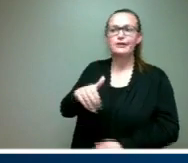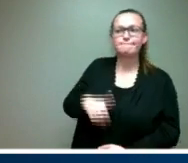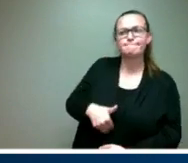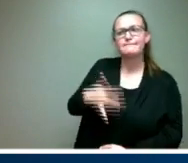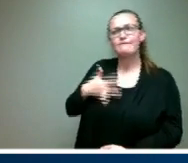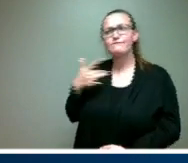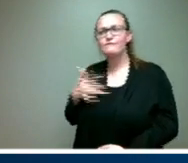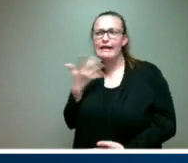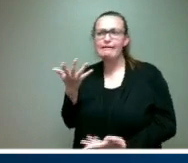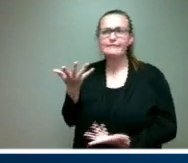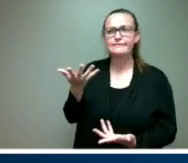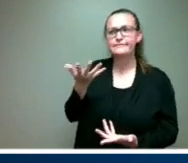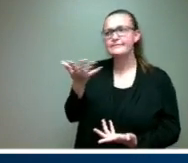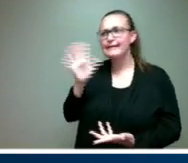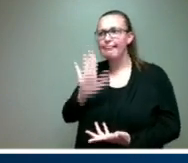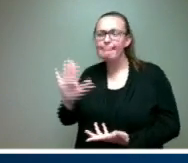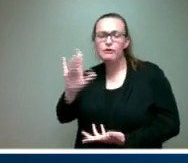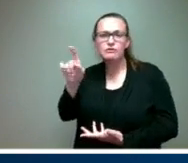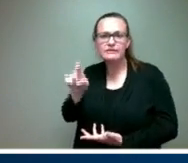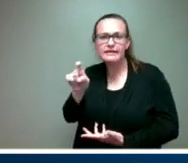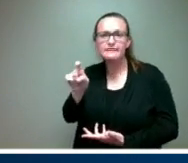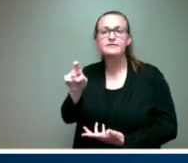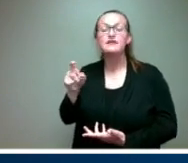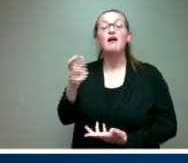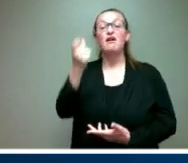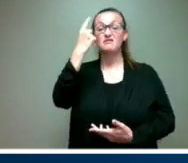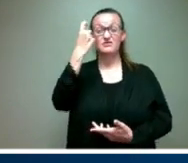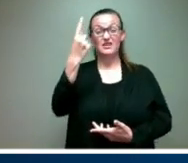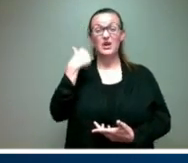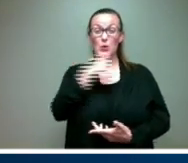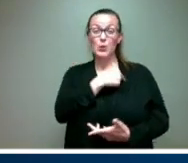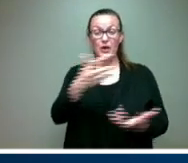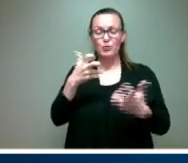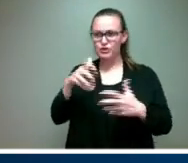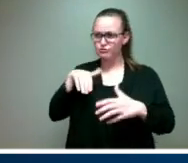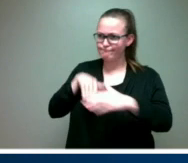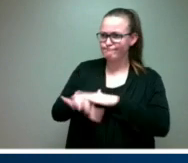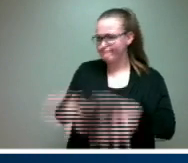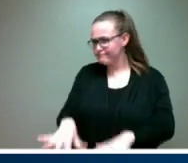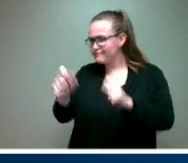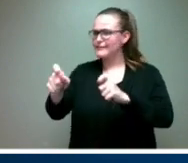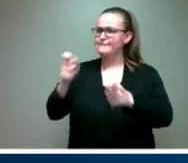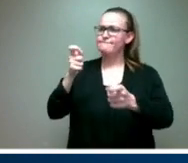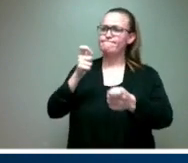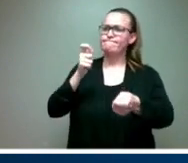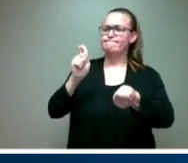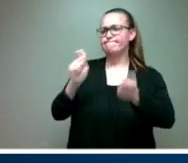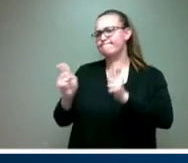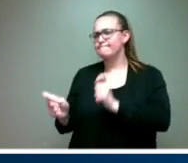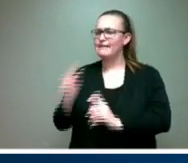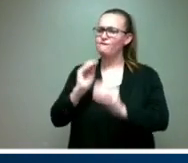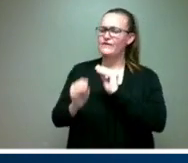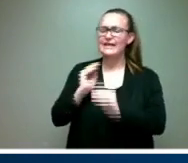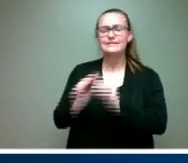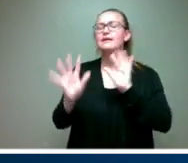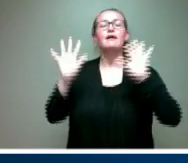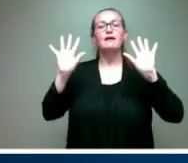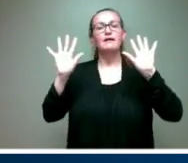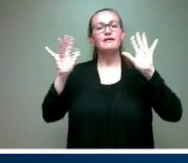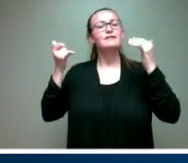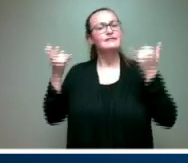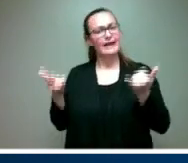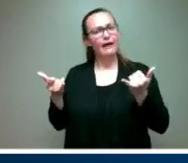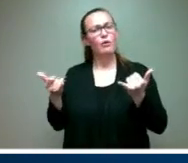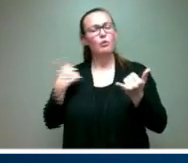it's easy for us to want to go in and fix it for our students. And we had to take a step back and say, it is important